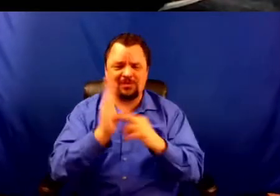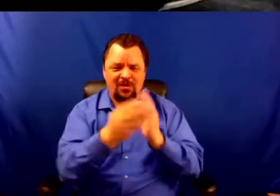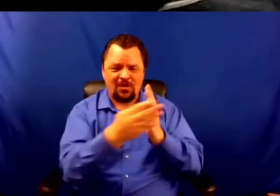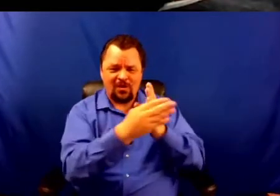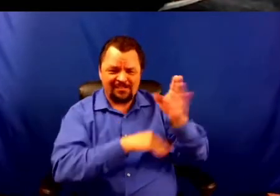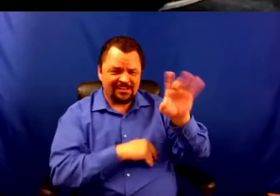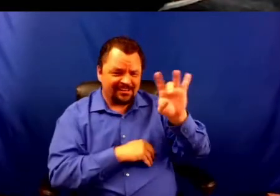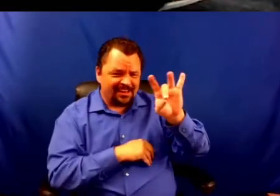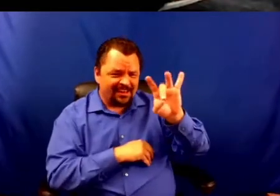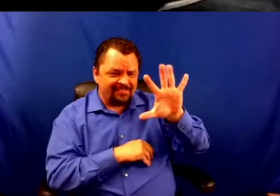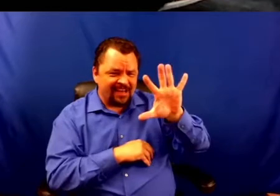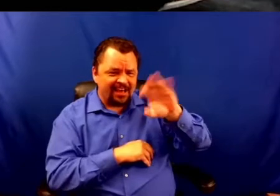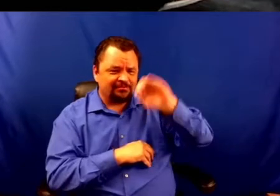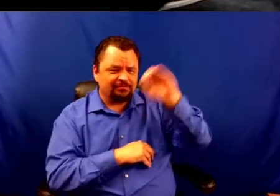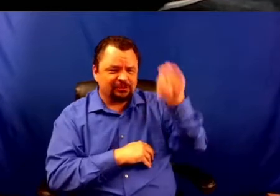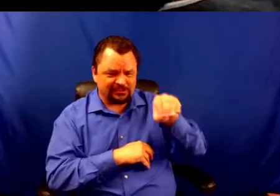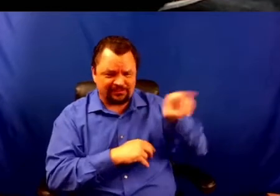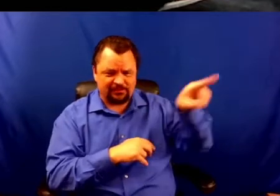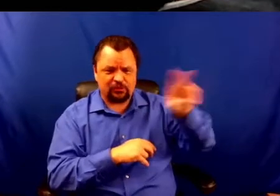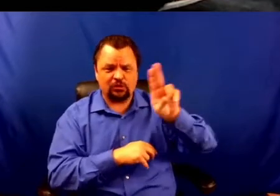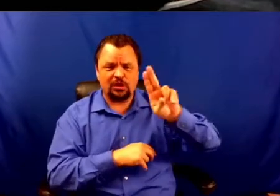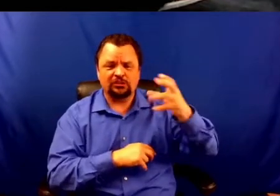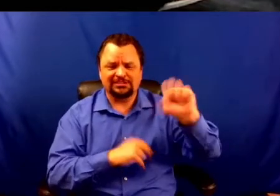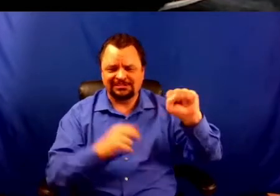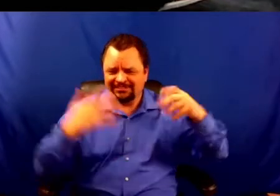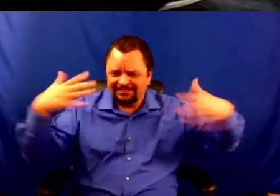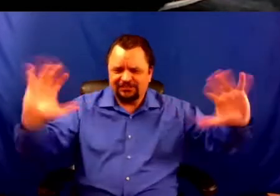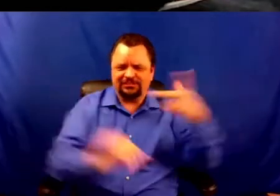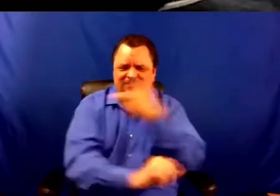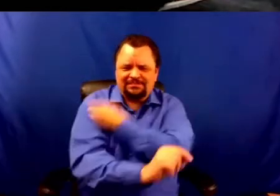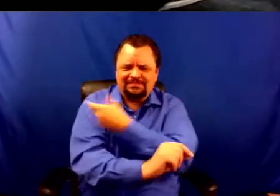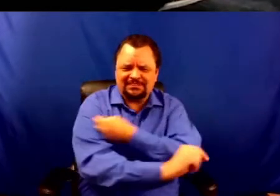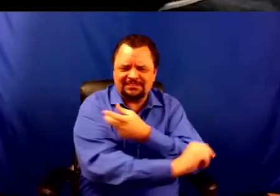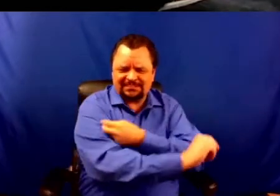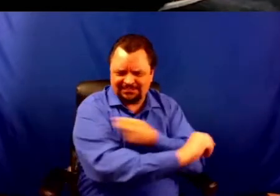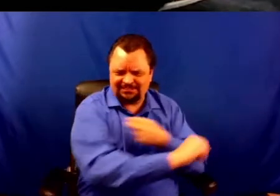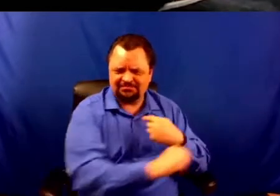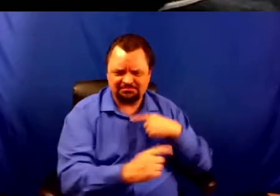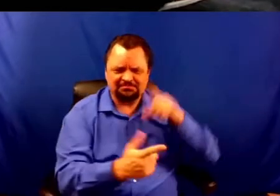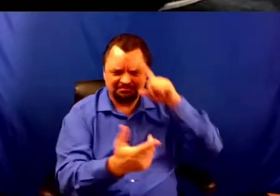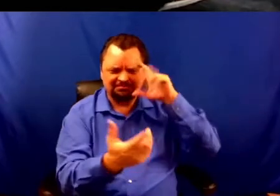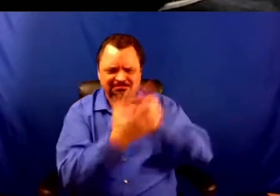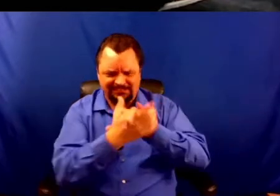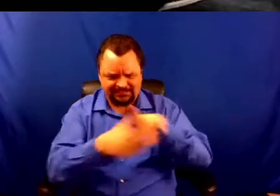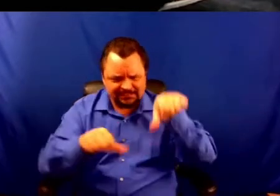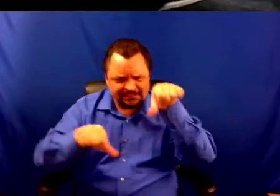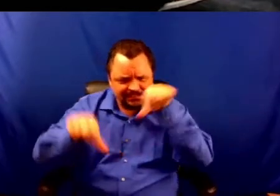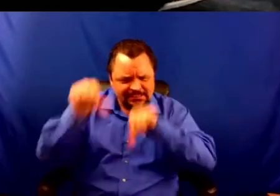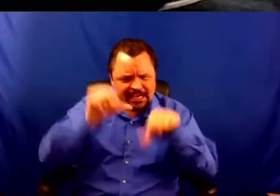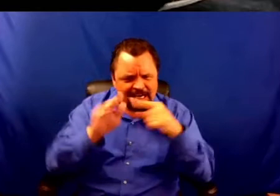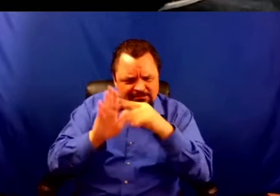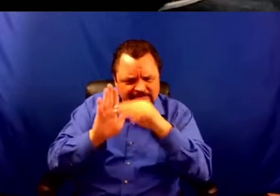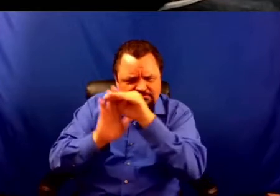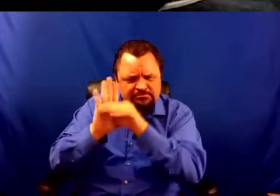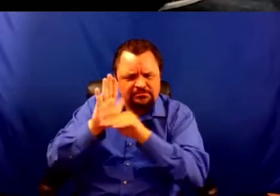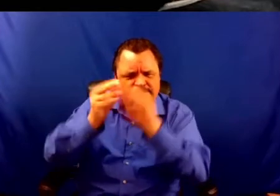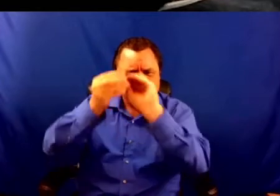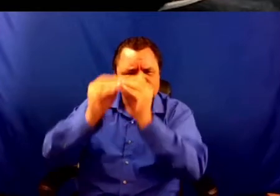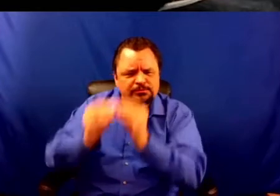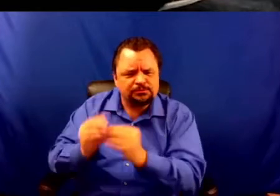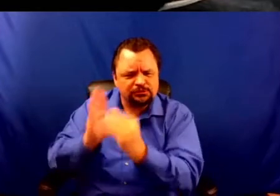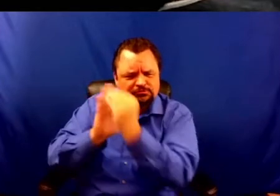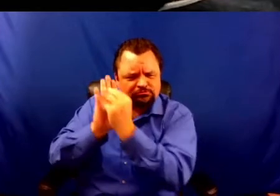in healthcare and we believe in the science and the data, and it's the right thing to do for the patients.